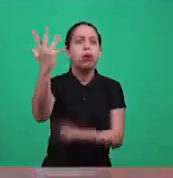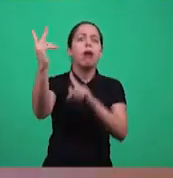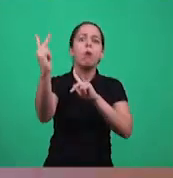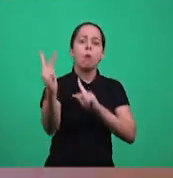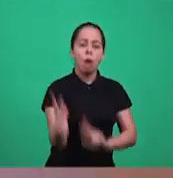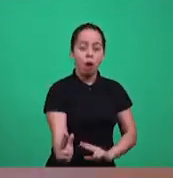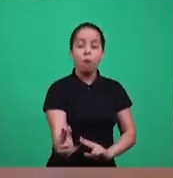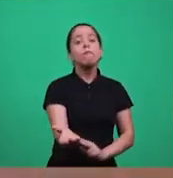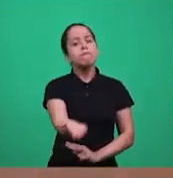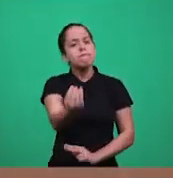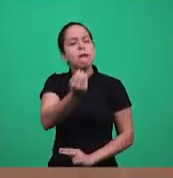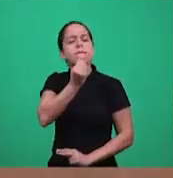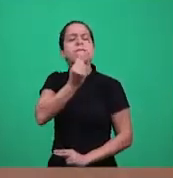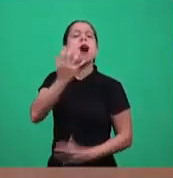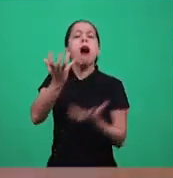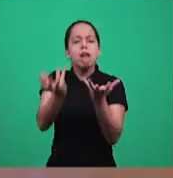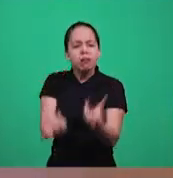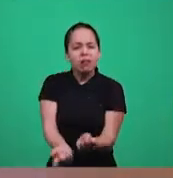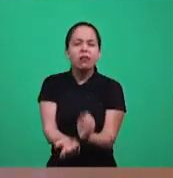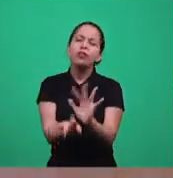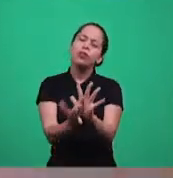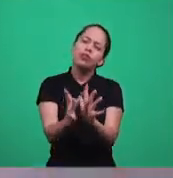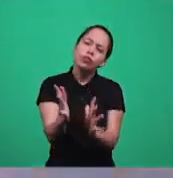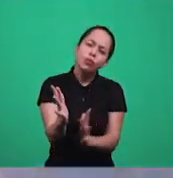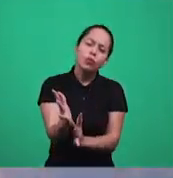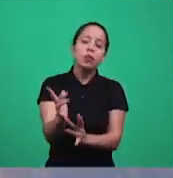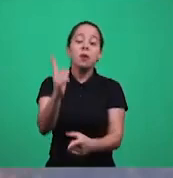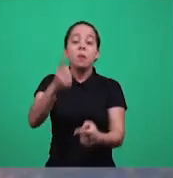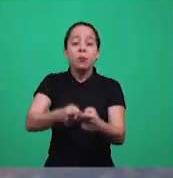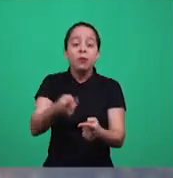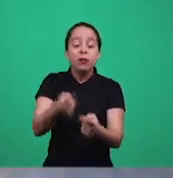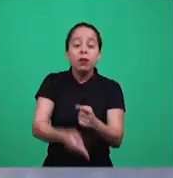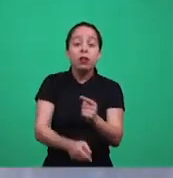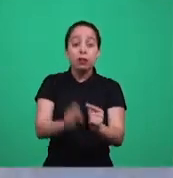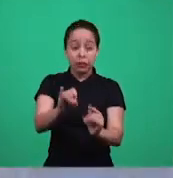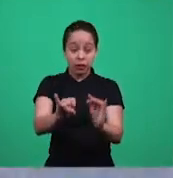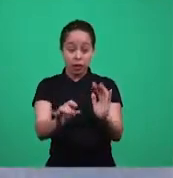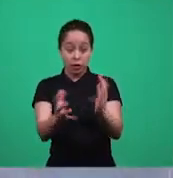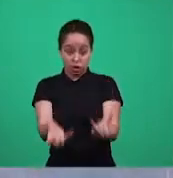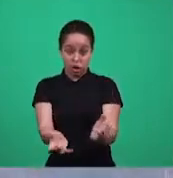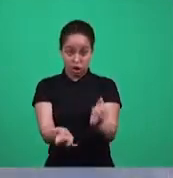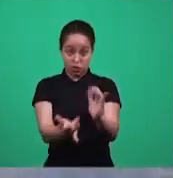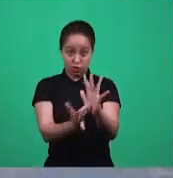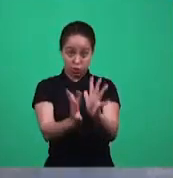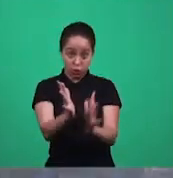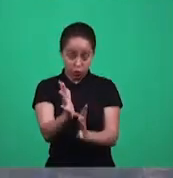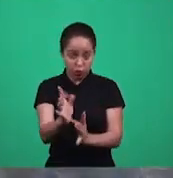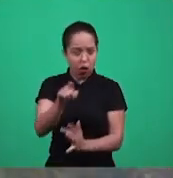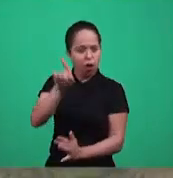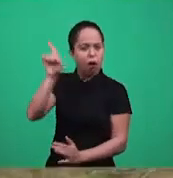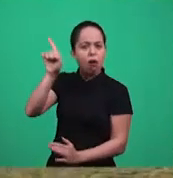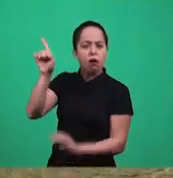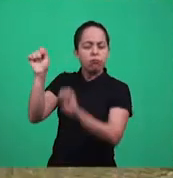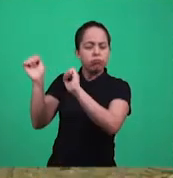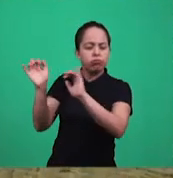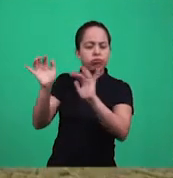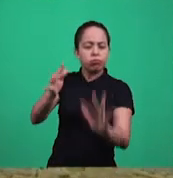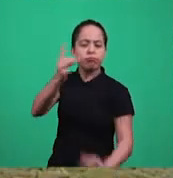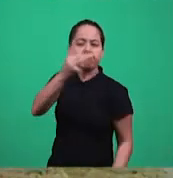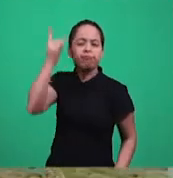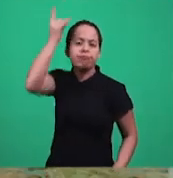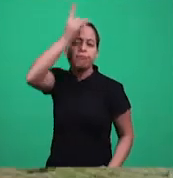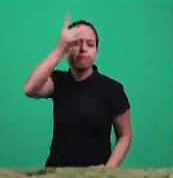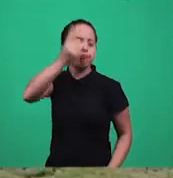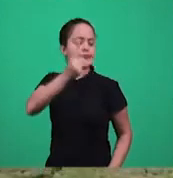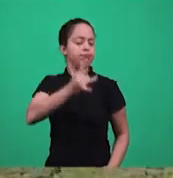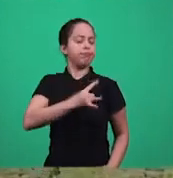Come to Christ and He shall pour upon you the heavenly gift of consolation. Come to Christ and He shall pour upon